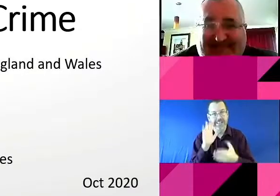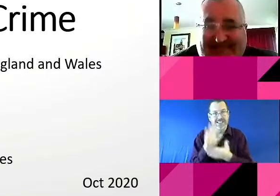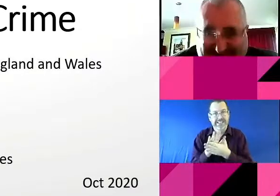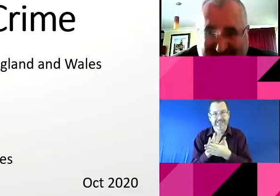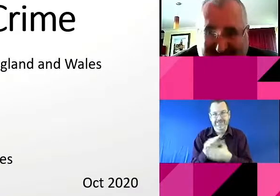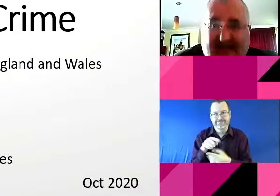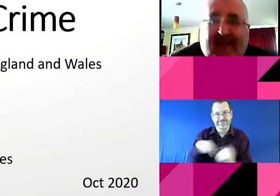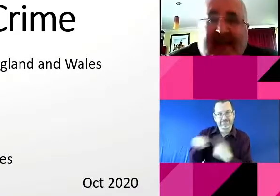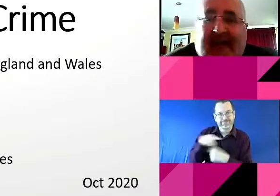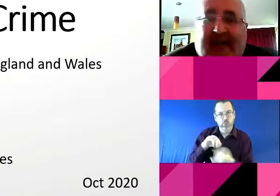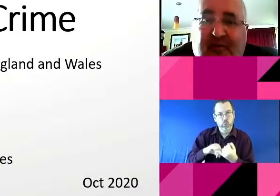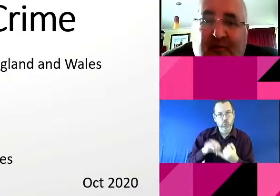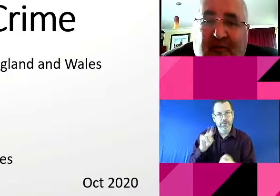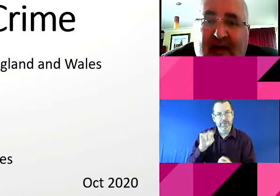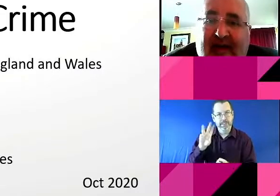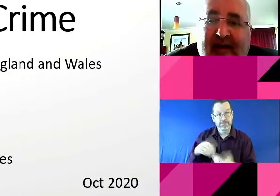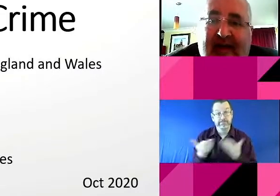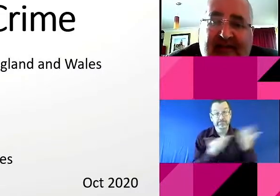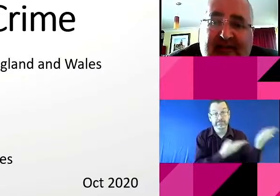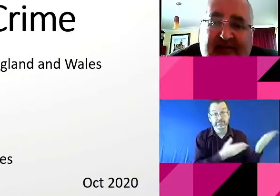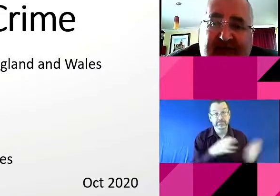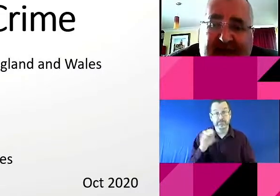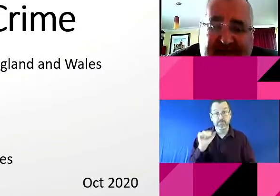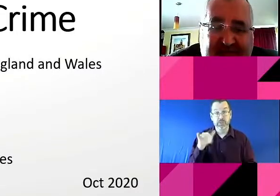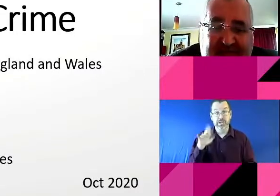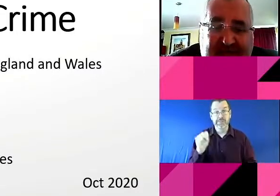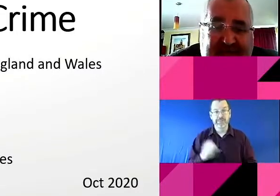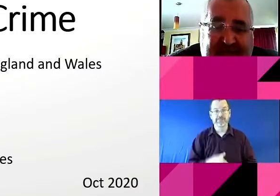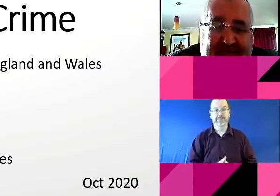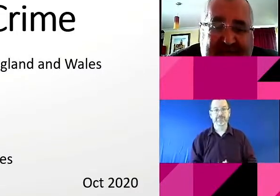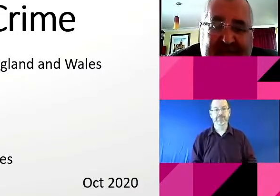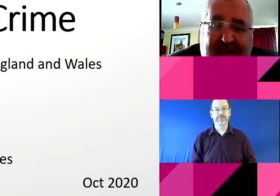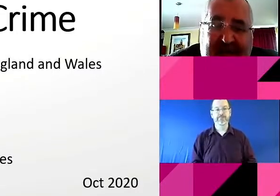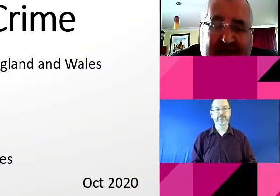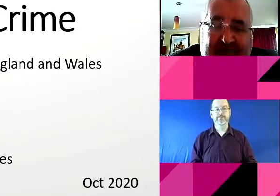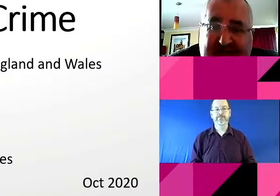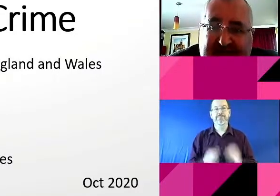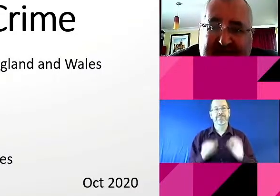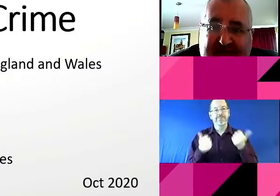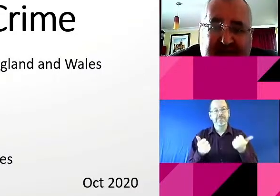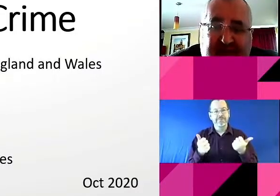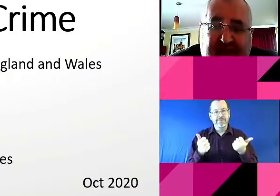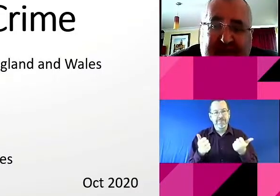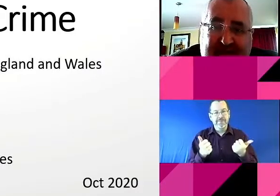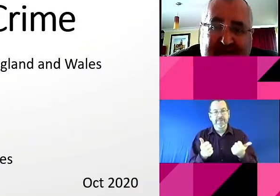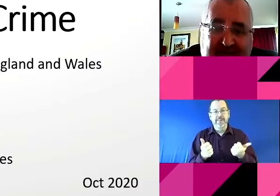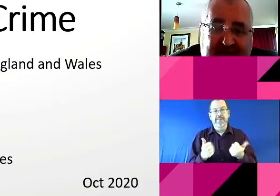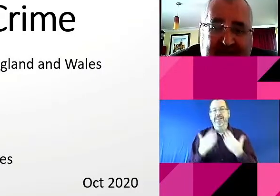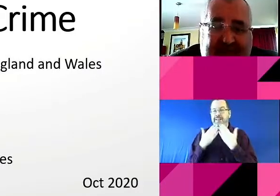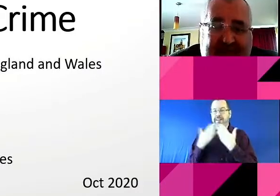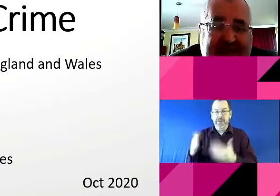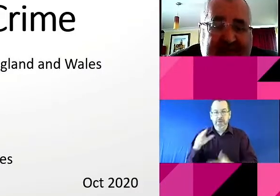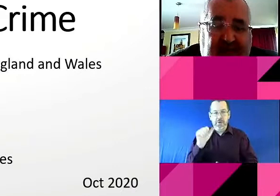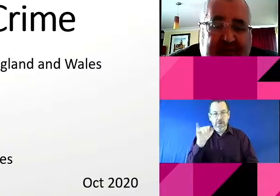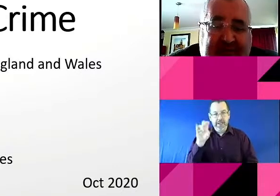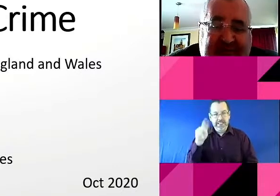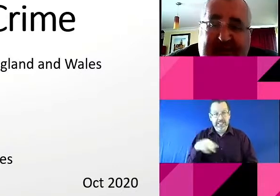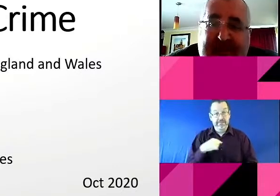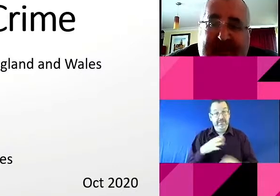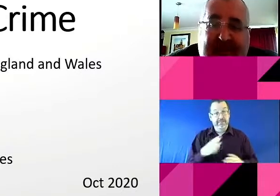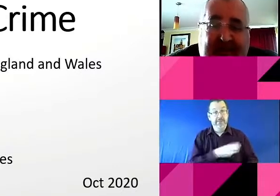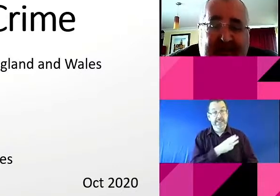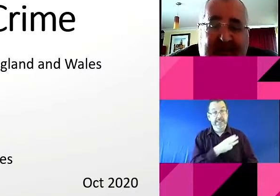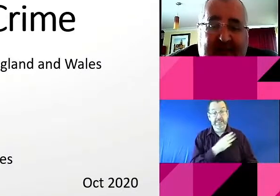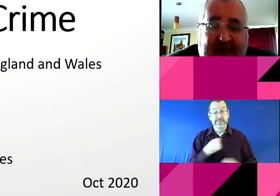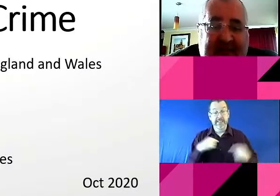screen. Thank you, Aideen. Good afternoon, everybody. I'm pleased to be here and pleased to know that so